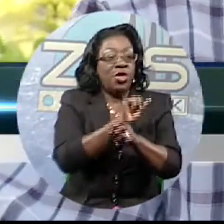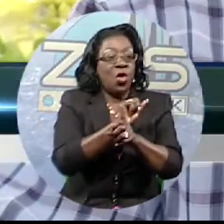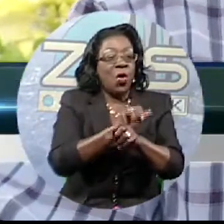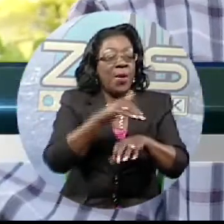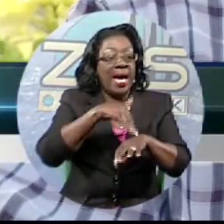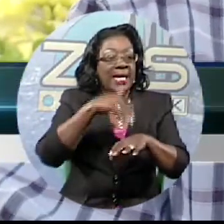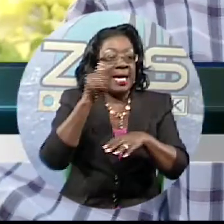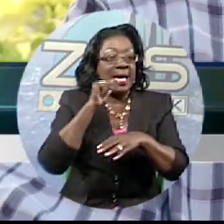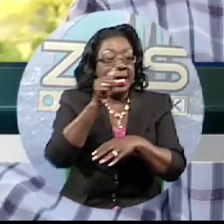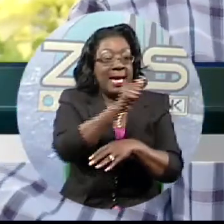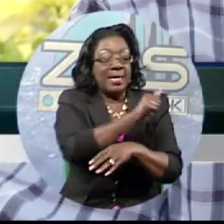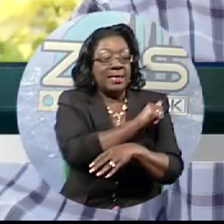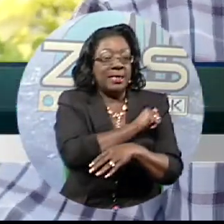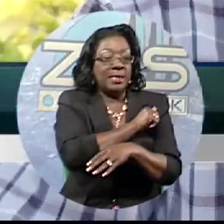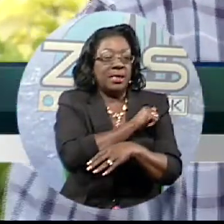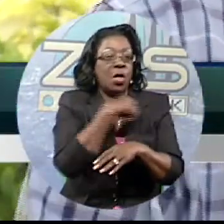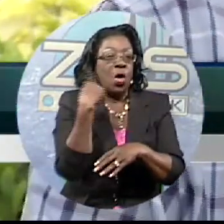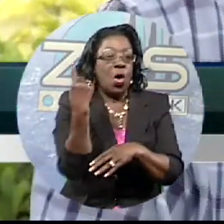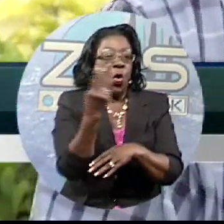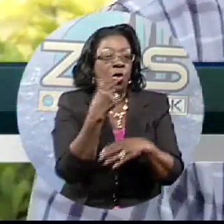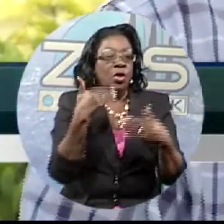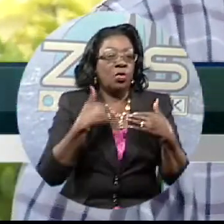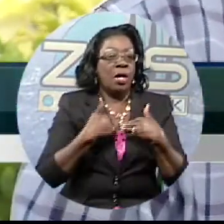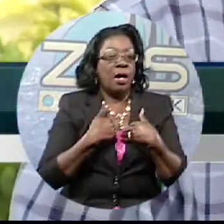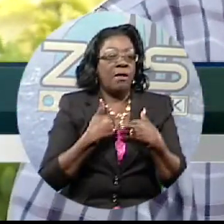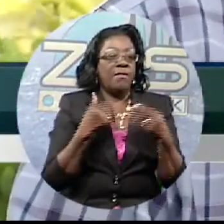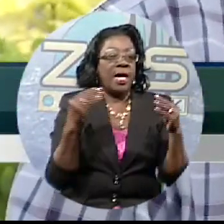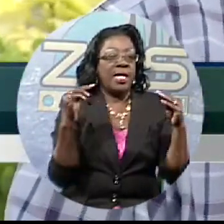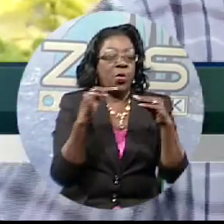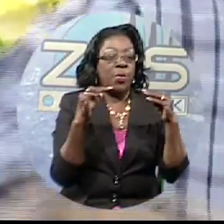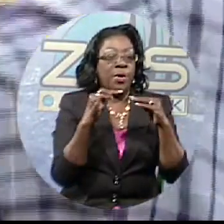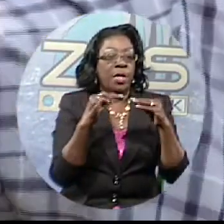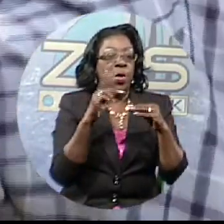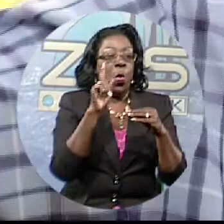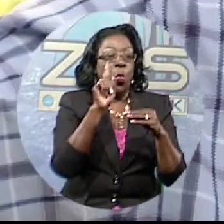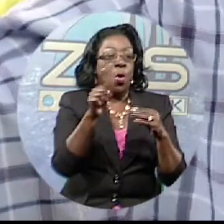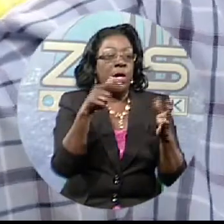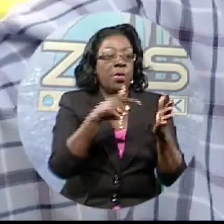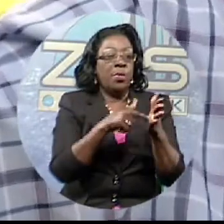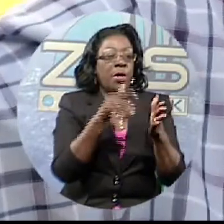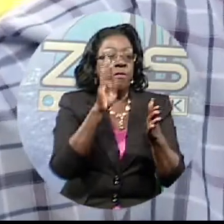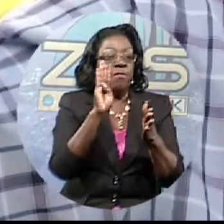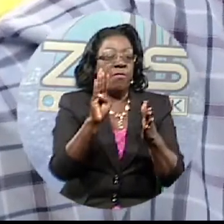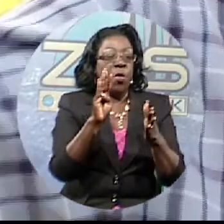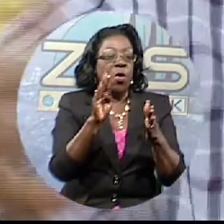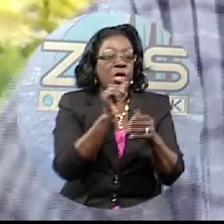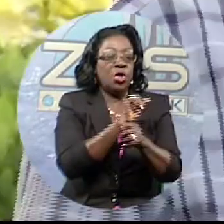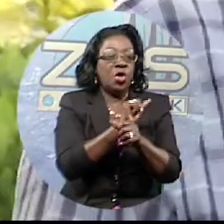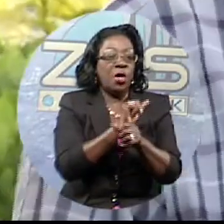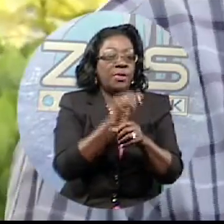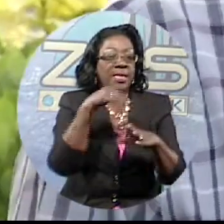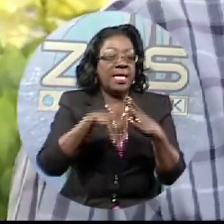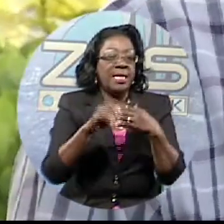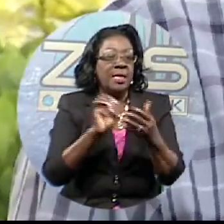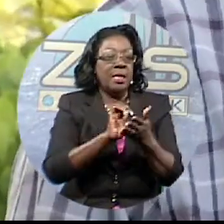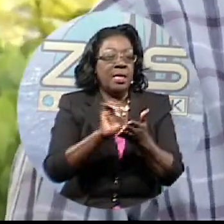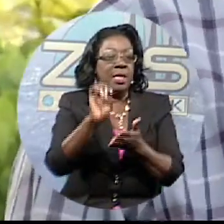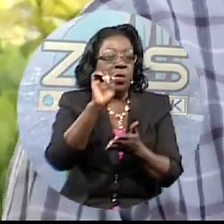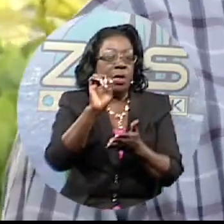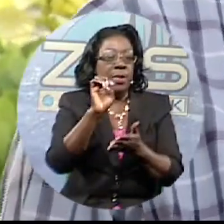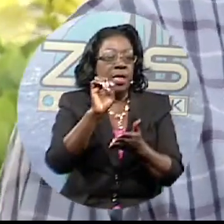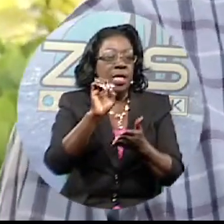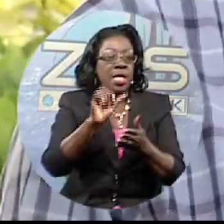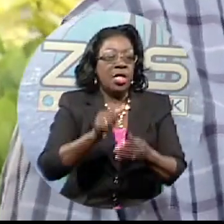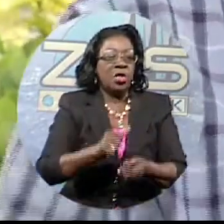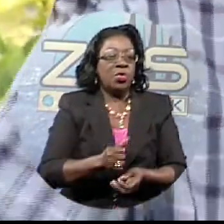Atlantis also has an equivalent 1.4 jobs in the economy to sustain Atlantis. So